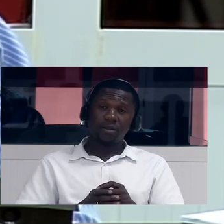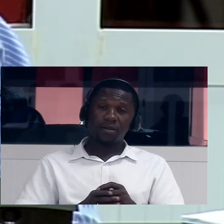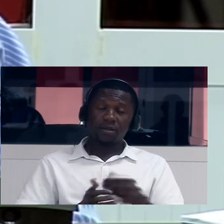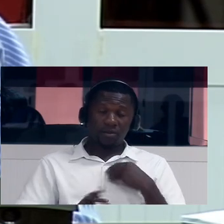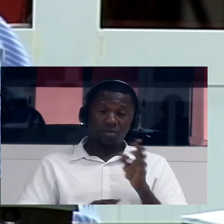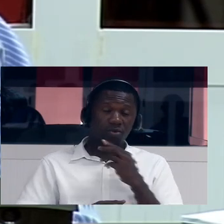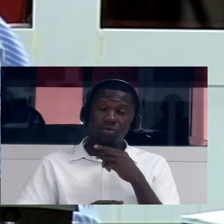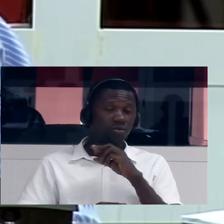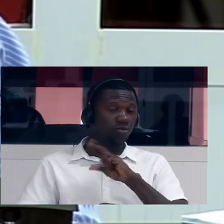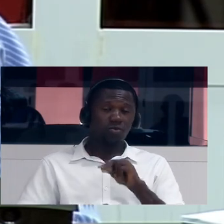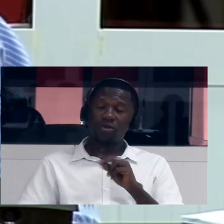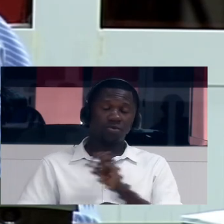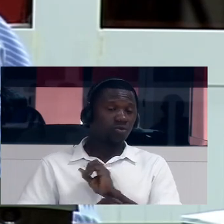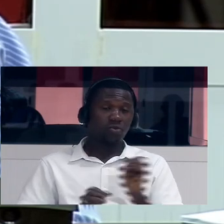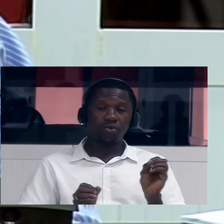it.